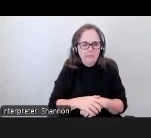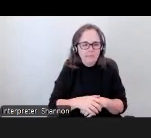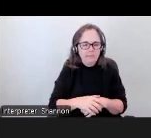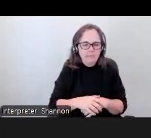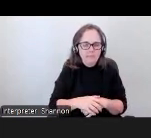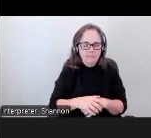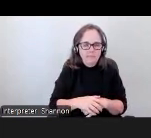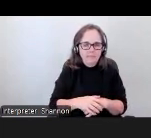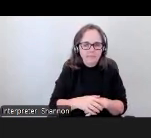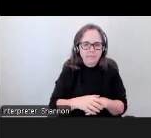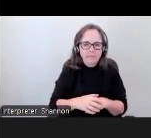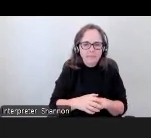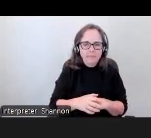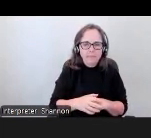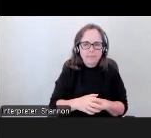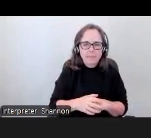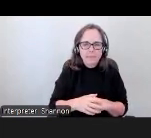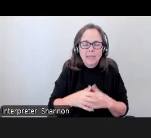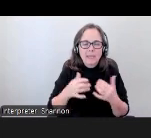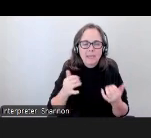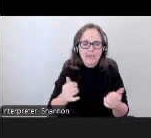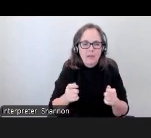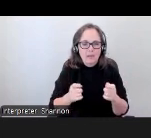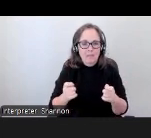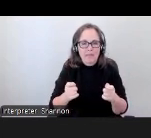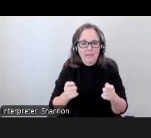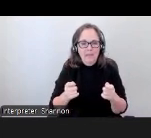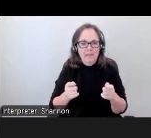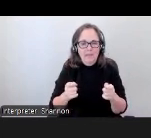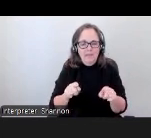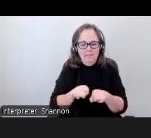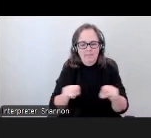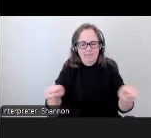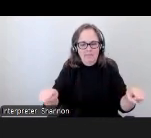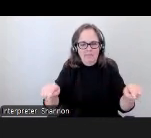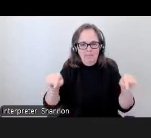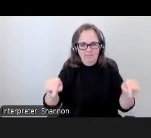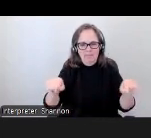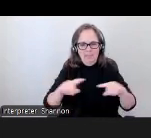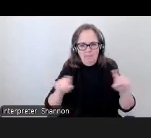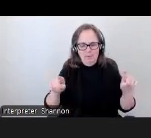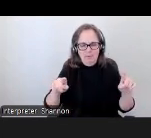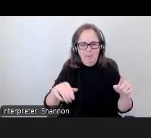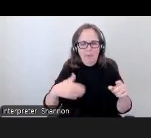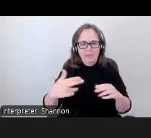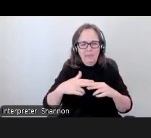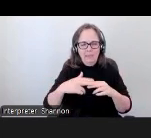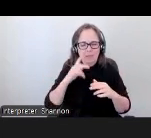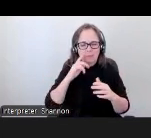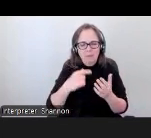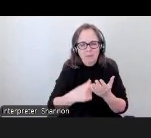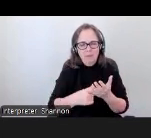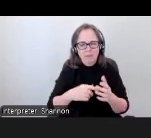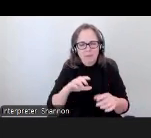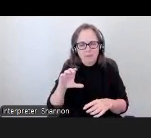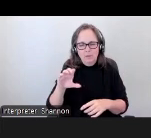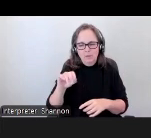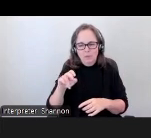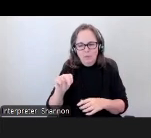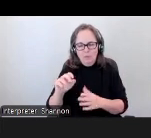This is where the management diverges for colon and rectal cancer. In the next slide, I'll talk about colon